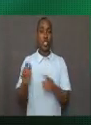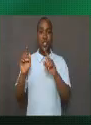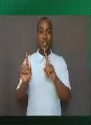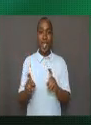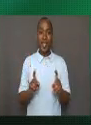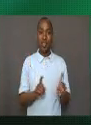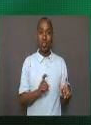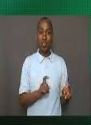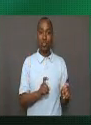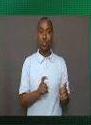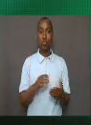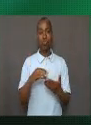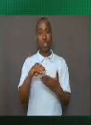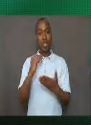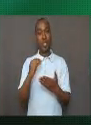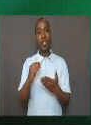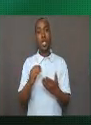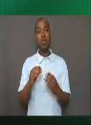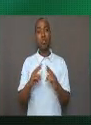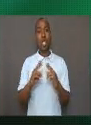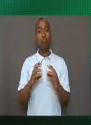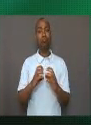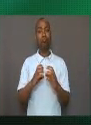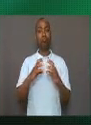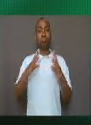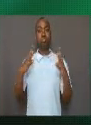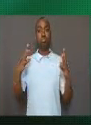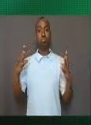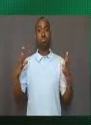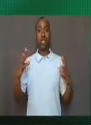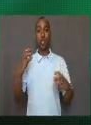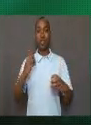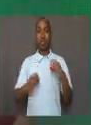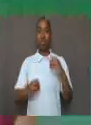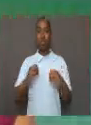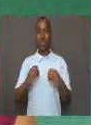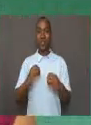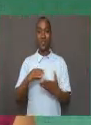scientists can learn as much as they can about organisms.